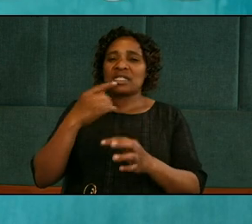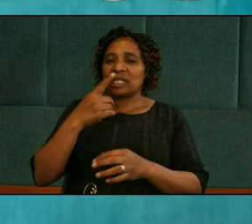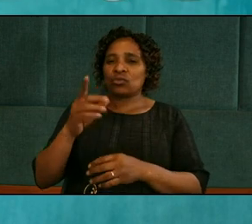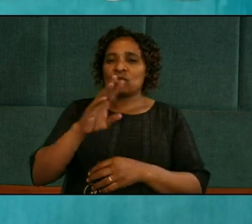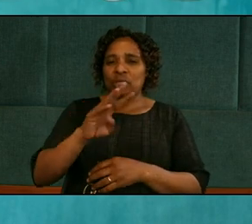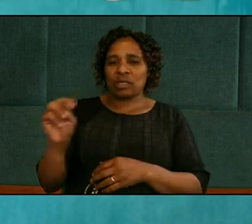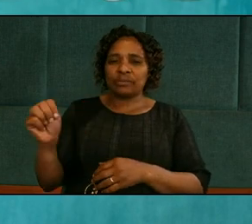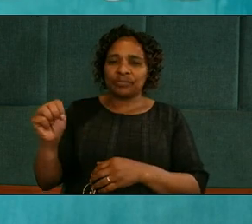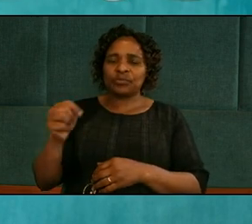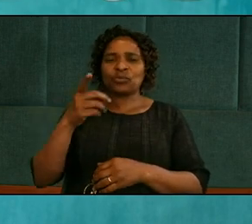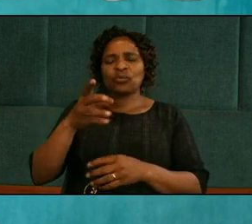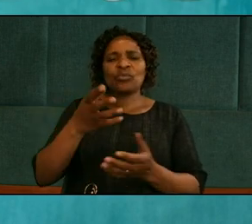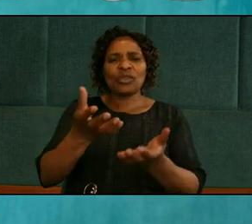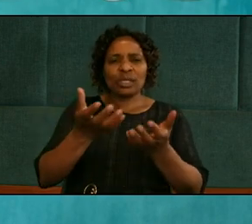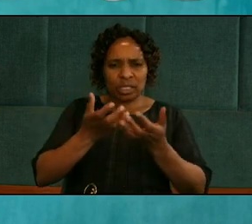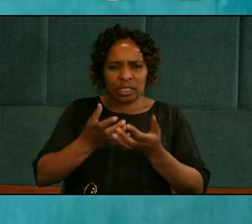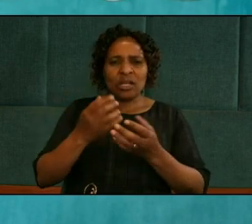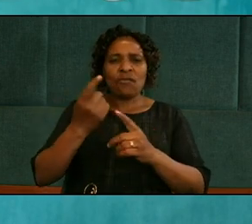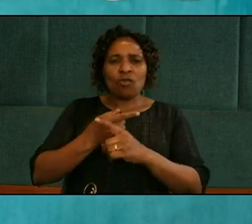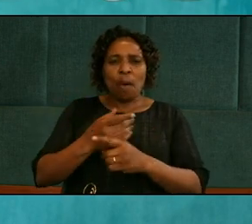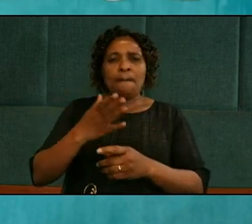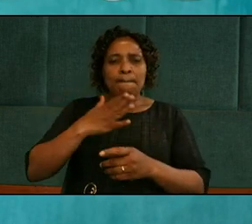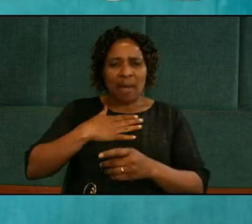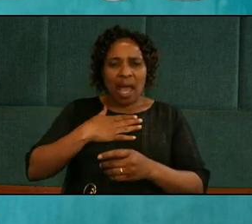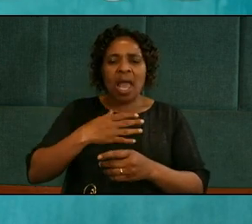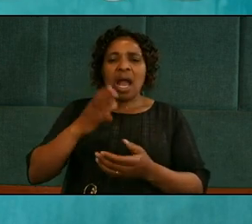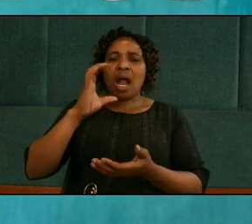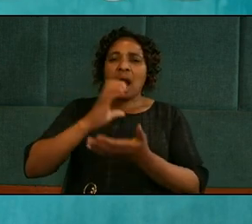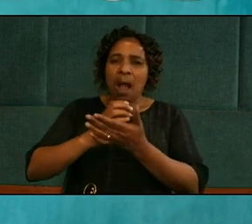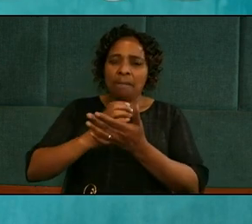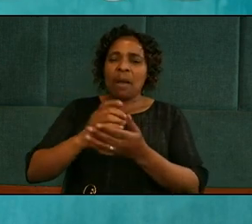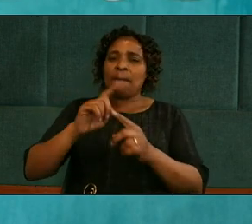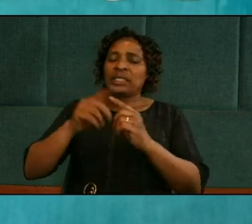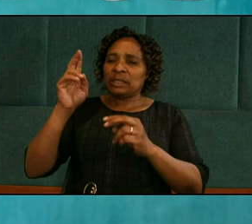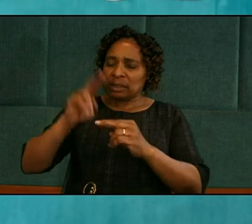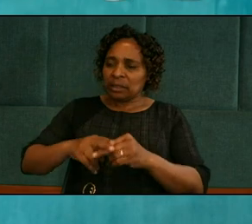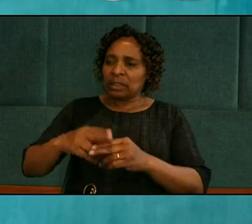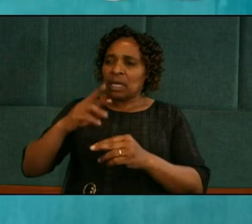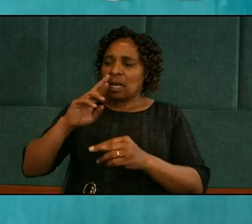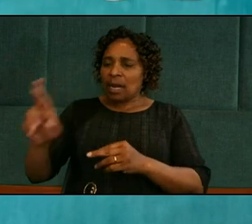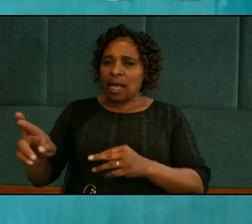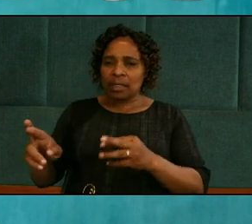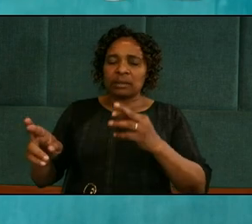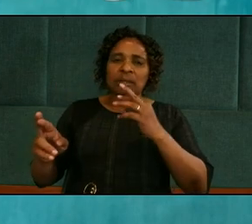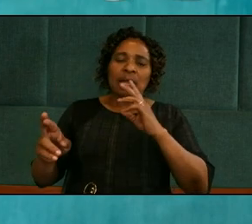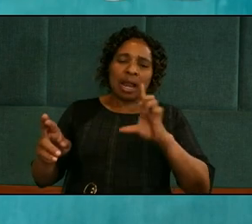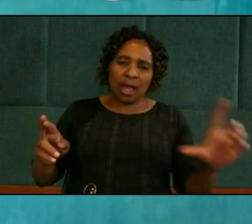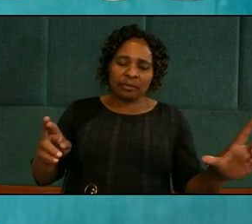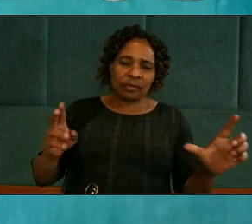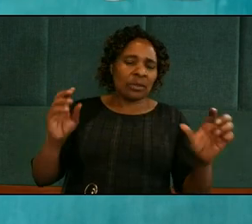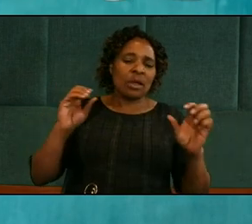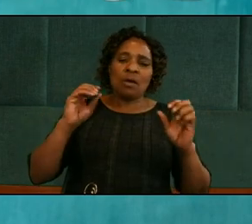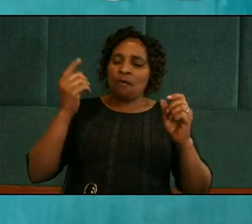them, "You will need to drink from my cup, but to sit at my right or left is not for me to grant.